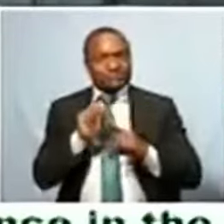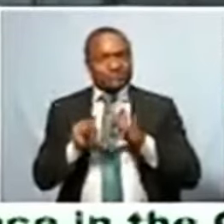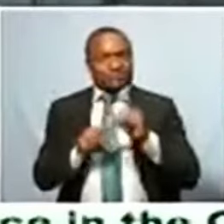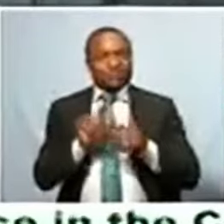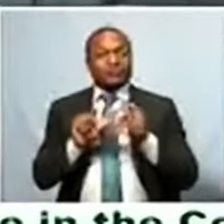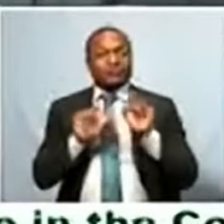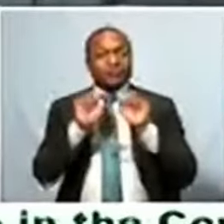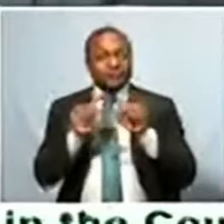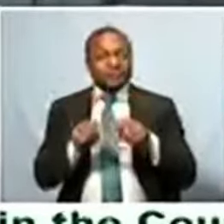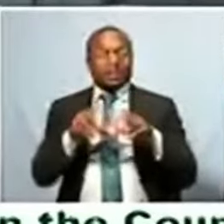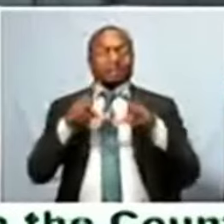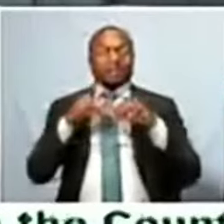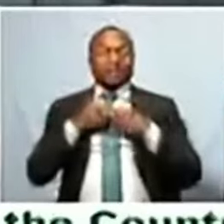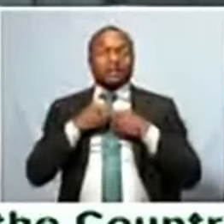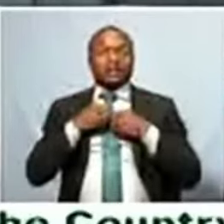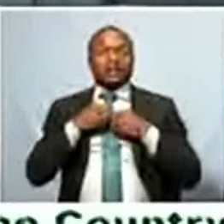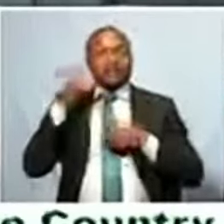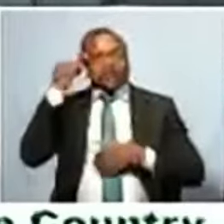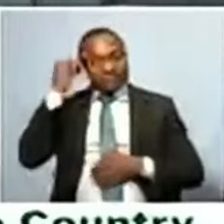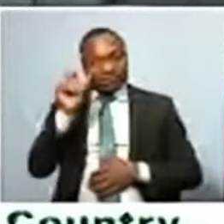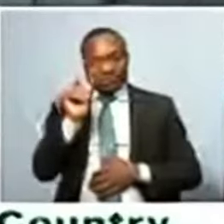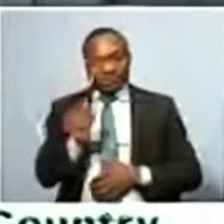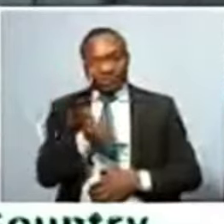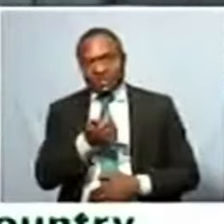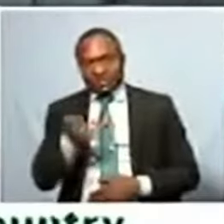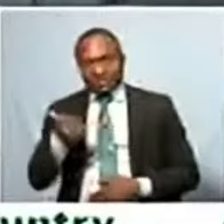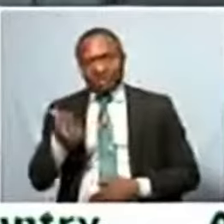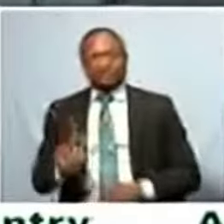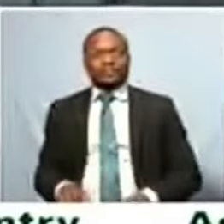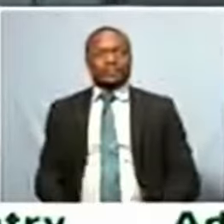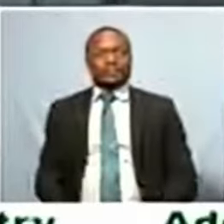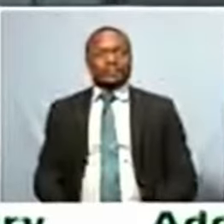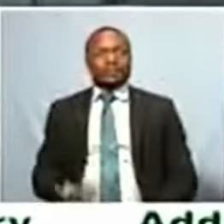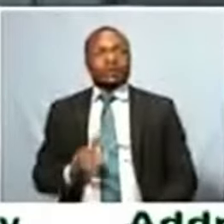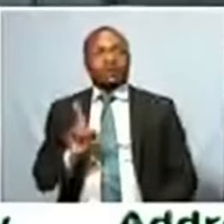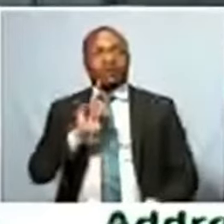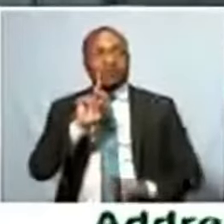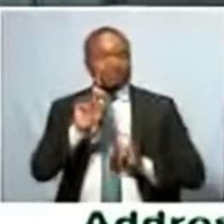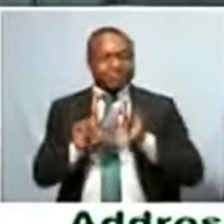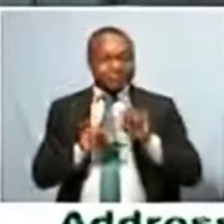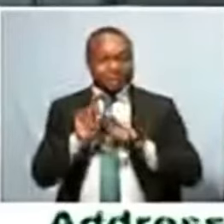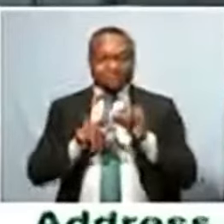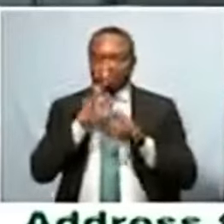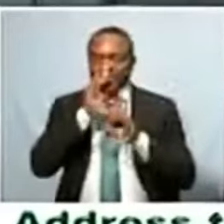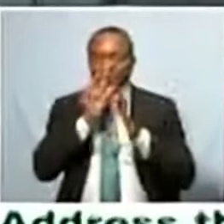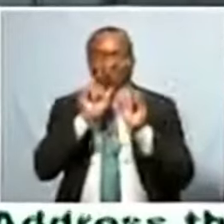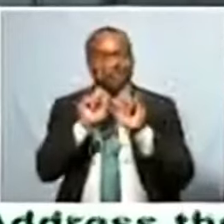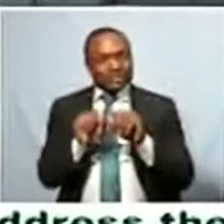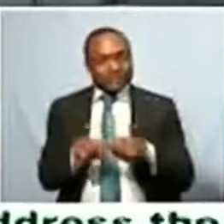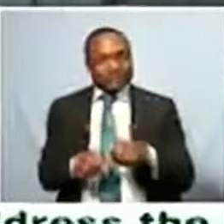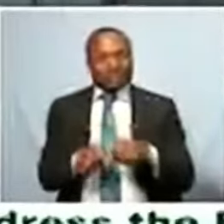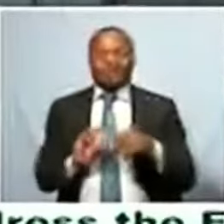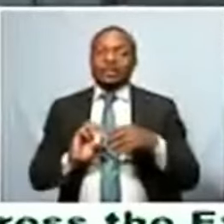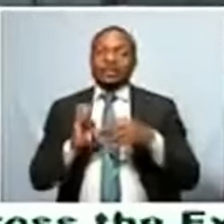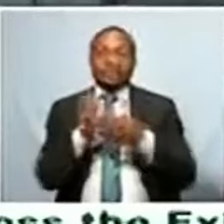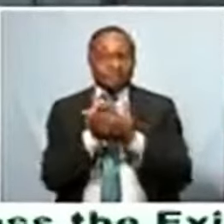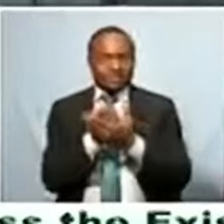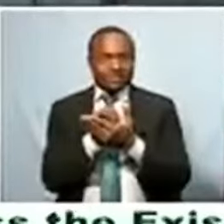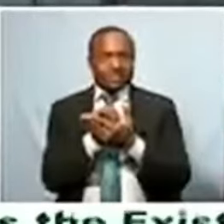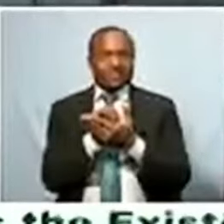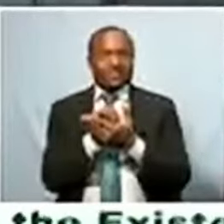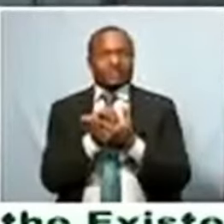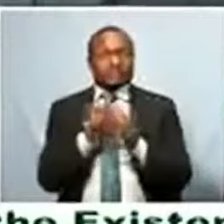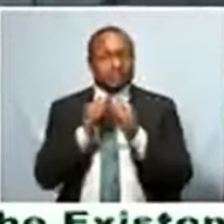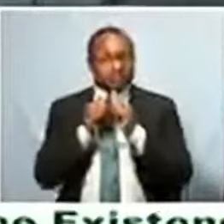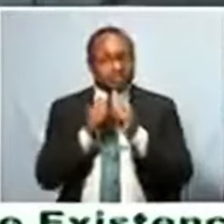to accept ideas from each other. Where people, Madam Speaker, are able to engage based